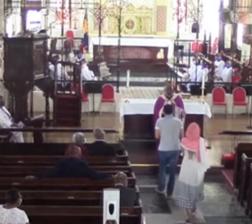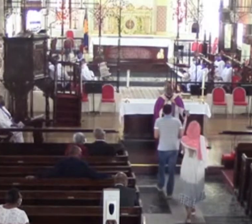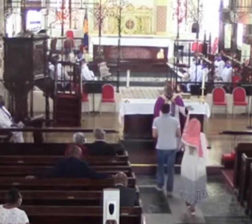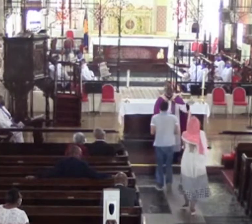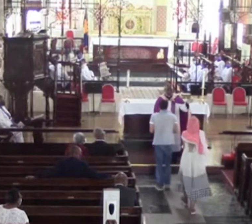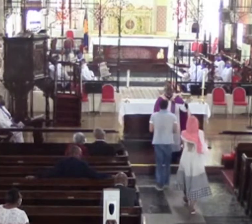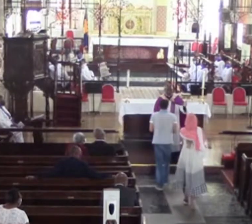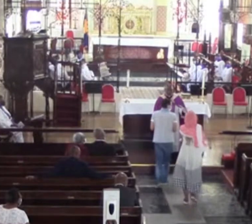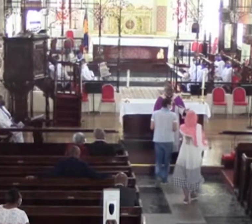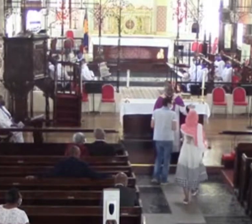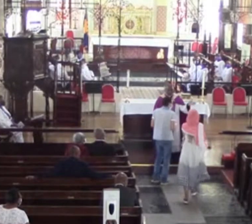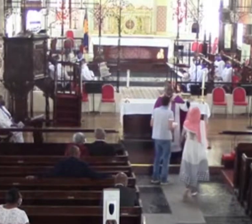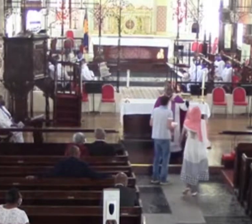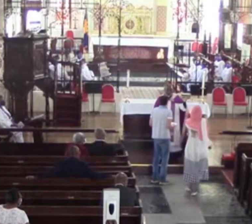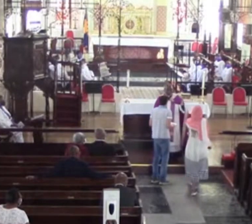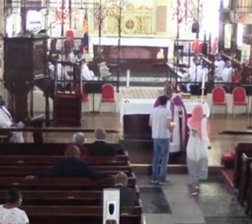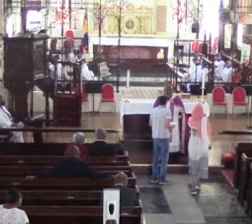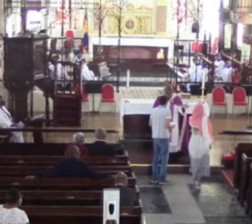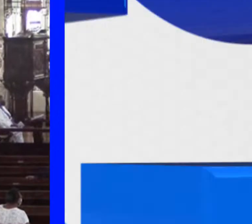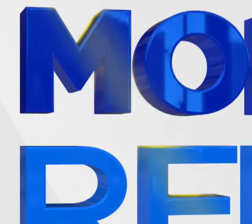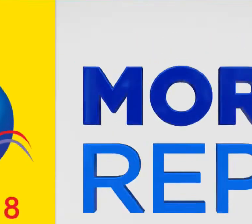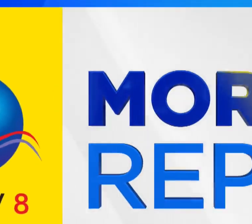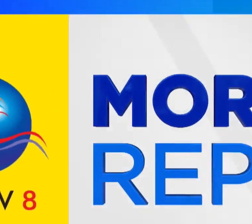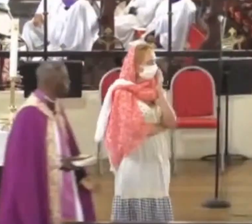its capital.